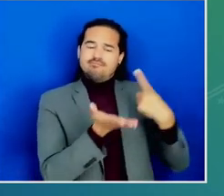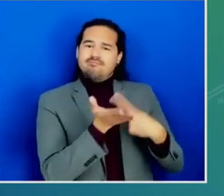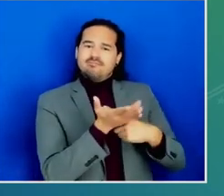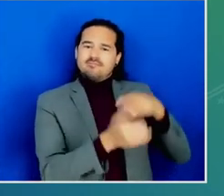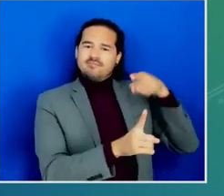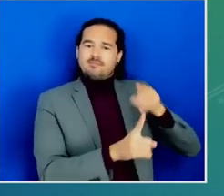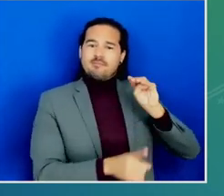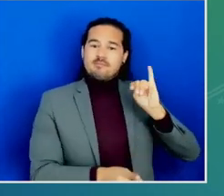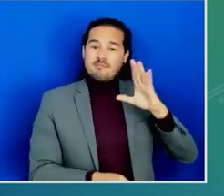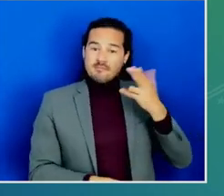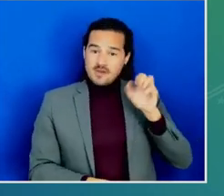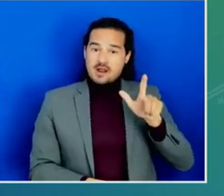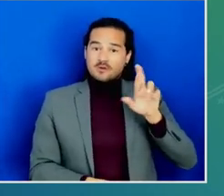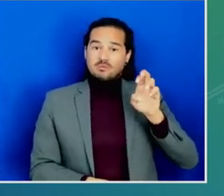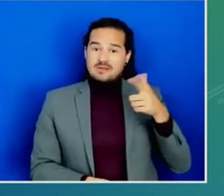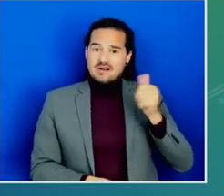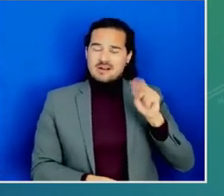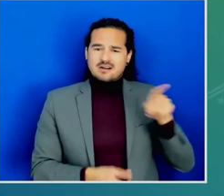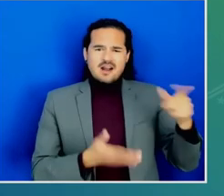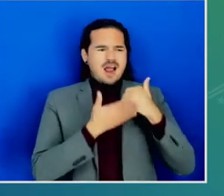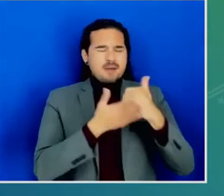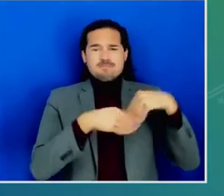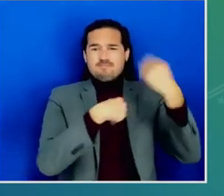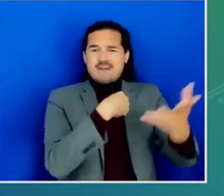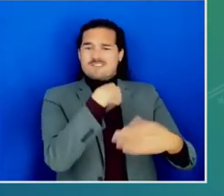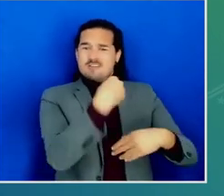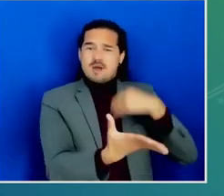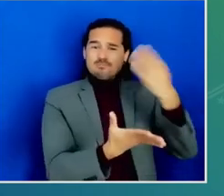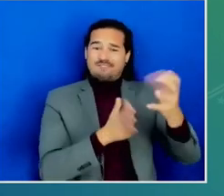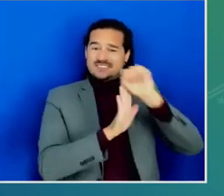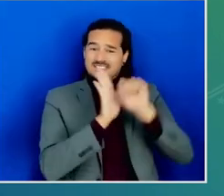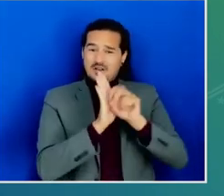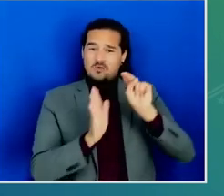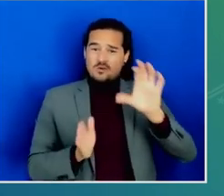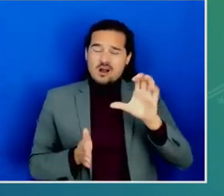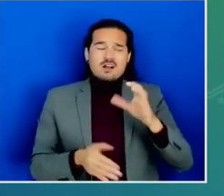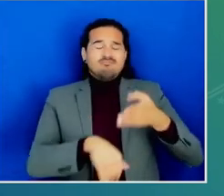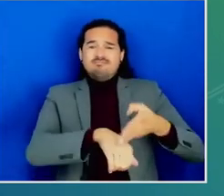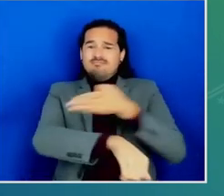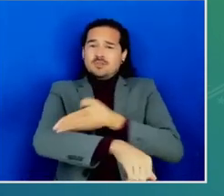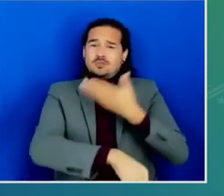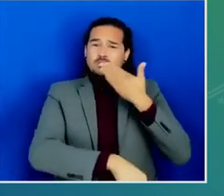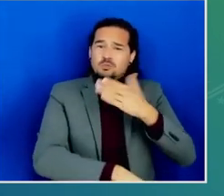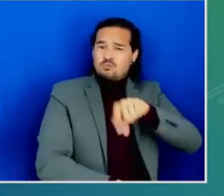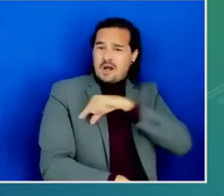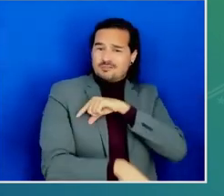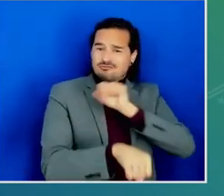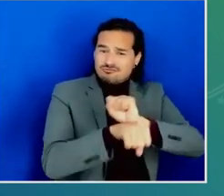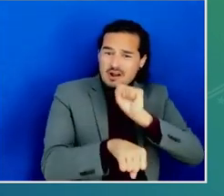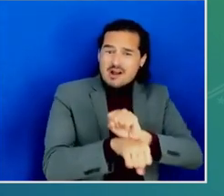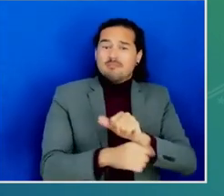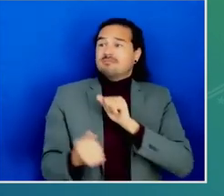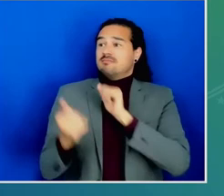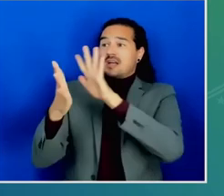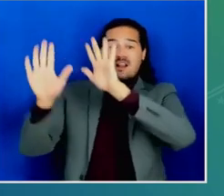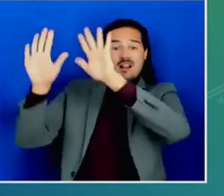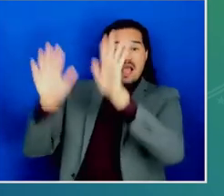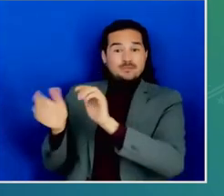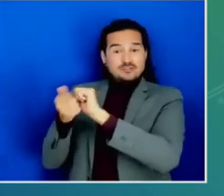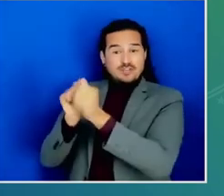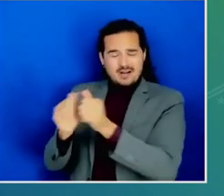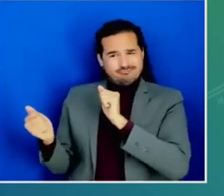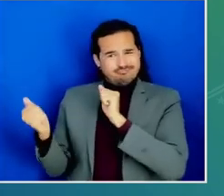and nonprofit sectors to help build new clean energy economy, creating quality jobs, and confronting climate change. He